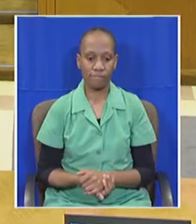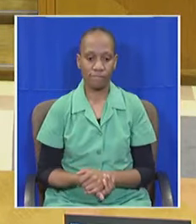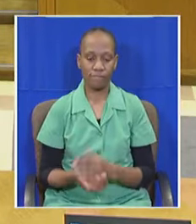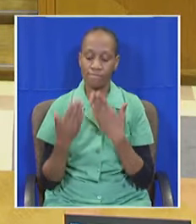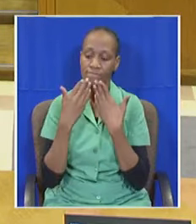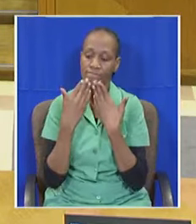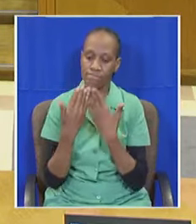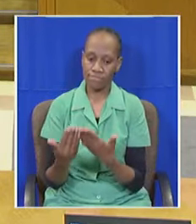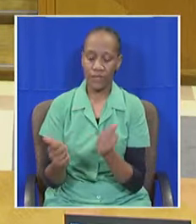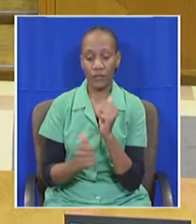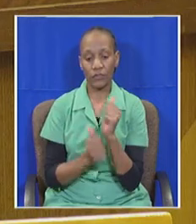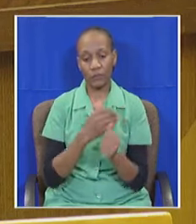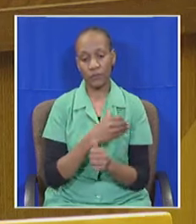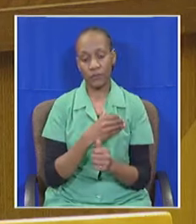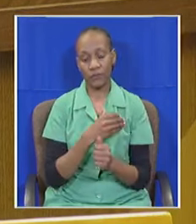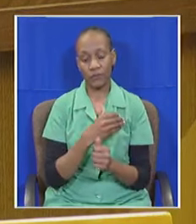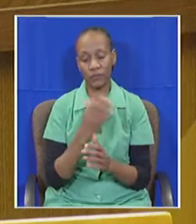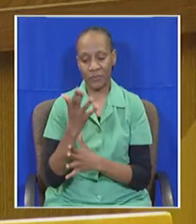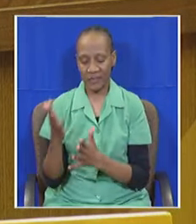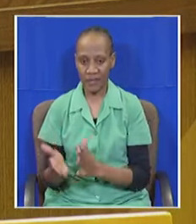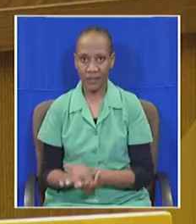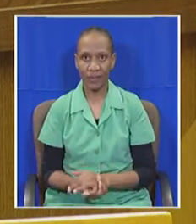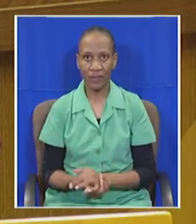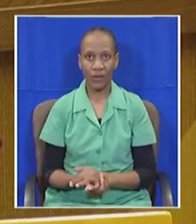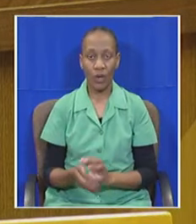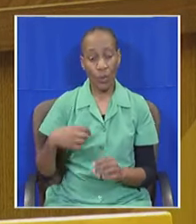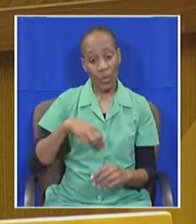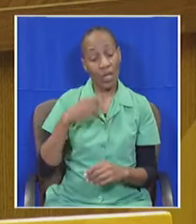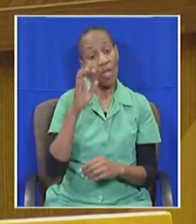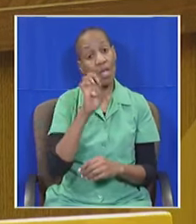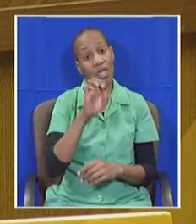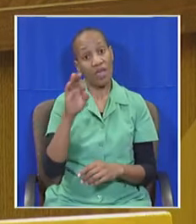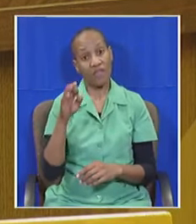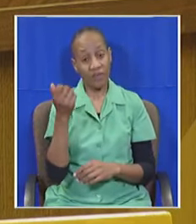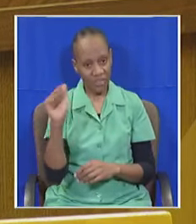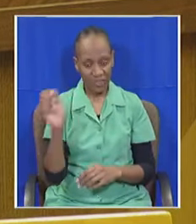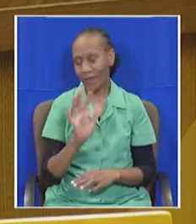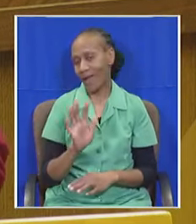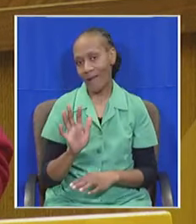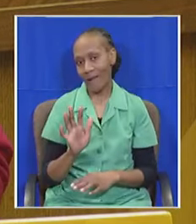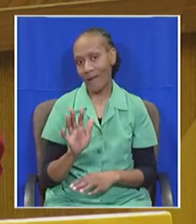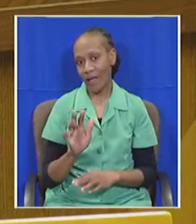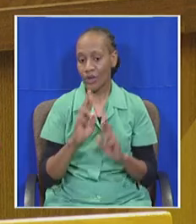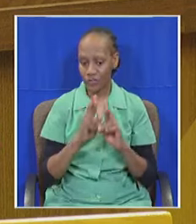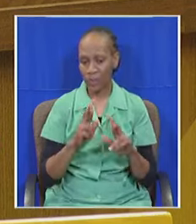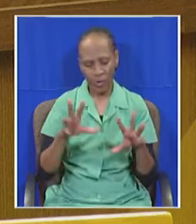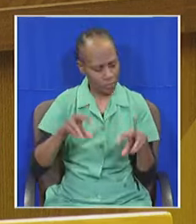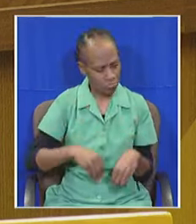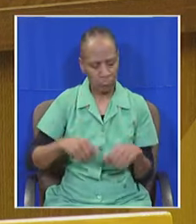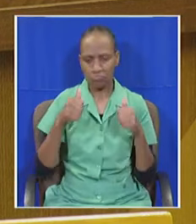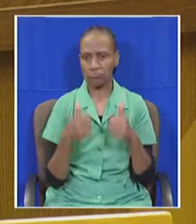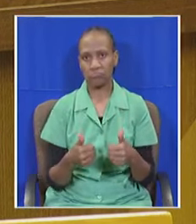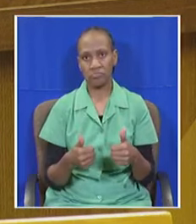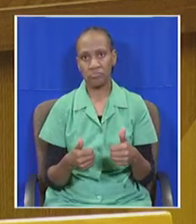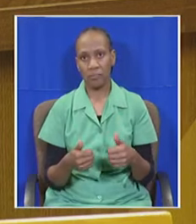Thank you very much, Deputy Speaker. While we as the EFF do not object to the adoption of the report of the Portfolio